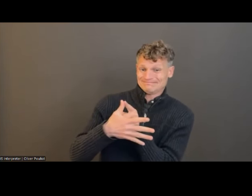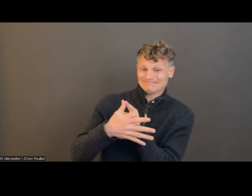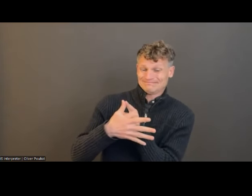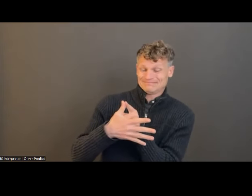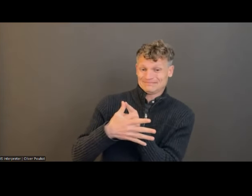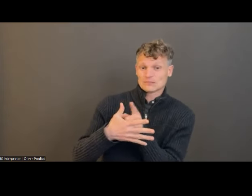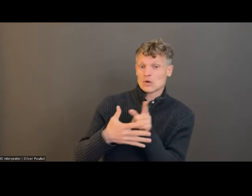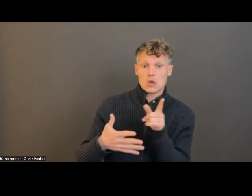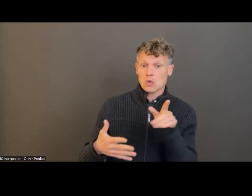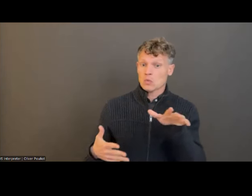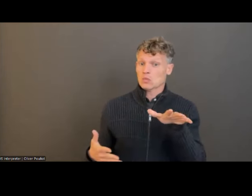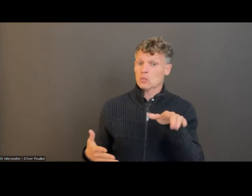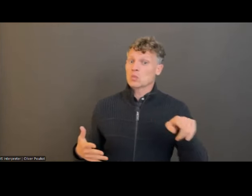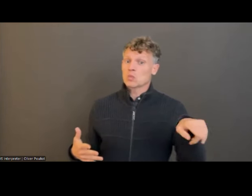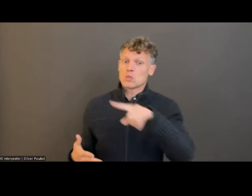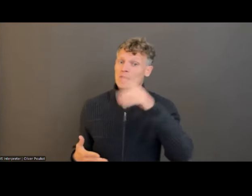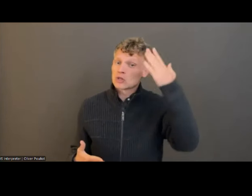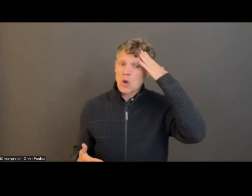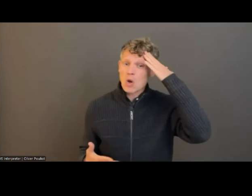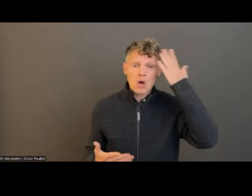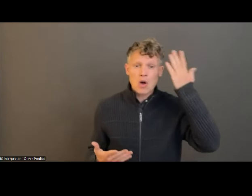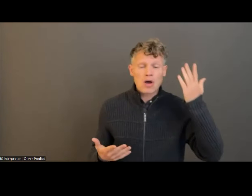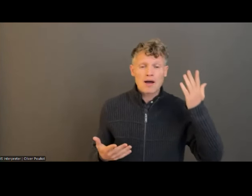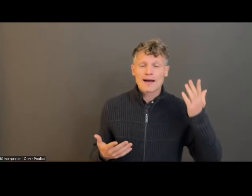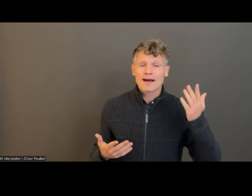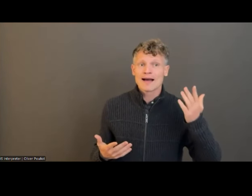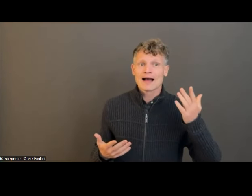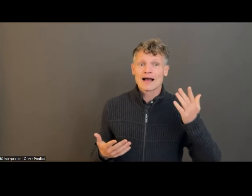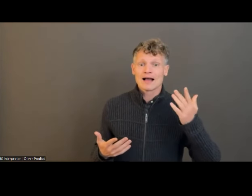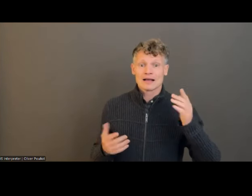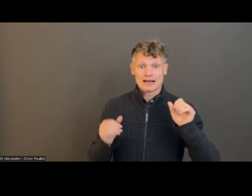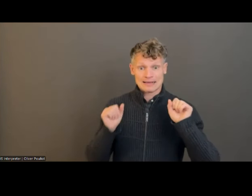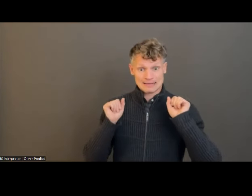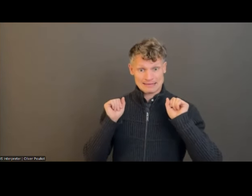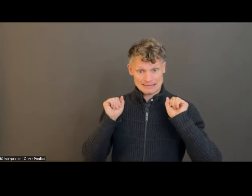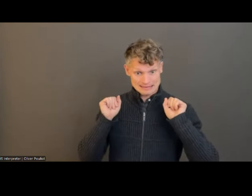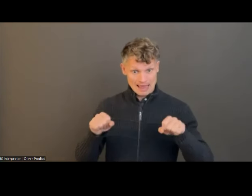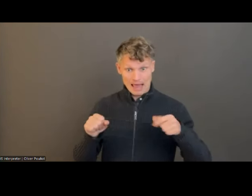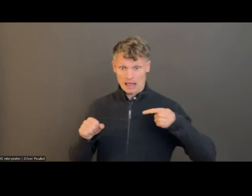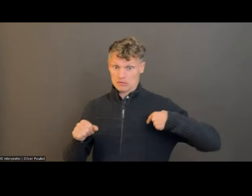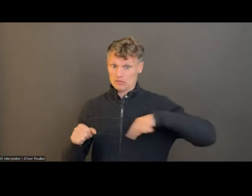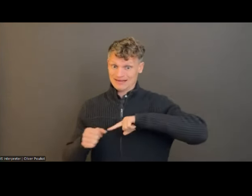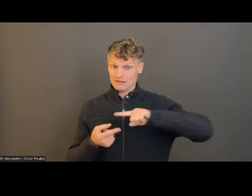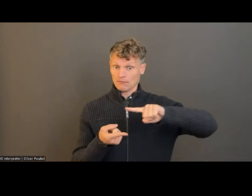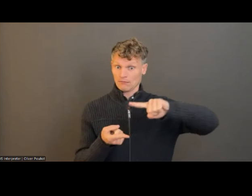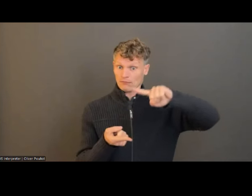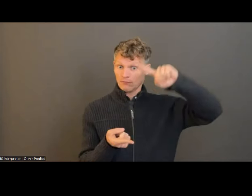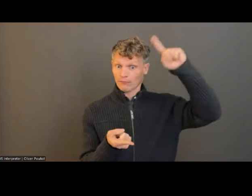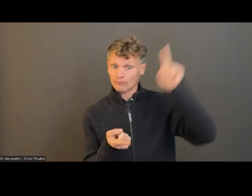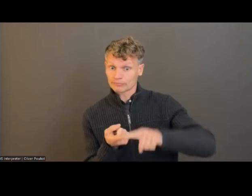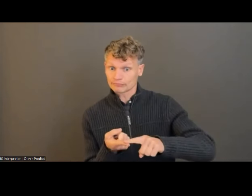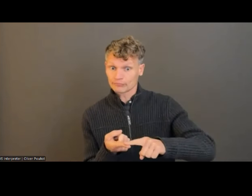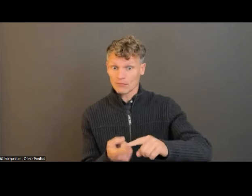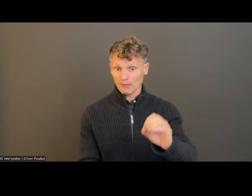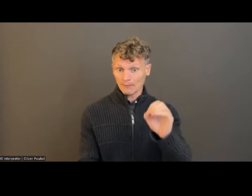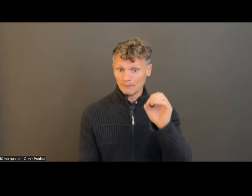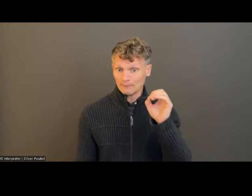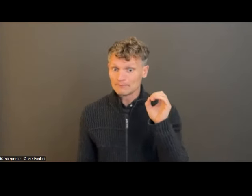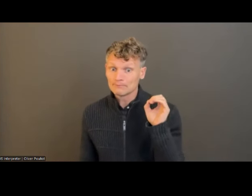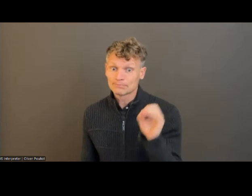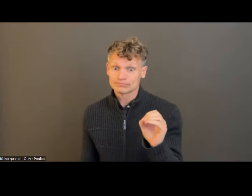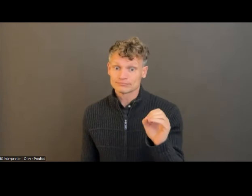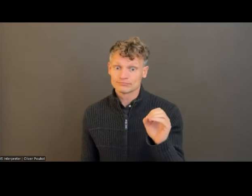to achieve the elimination goals and sustain them if we don't include the approaches and address the